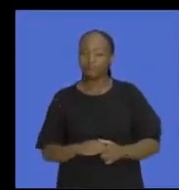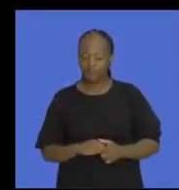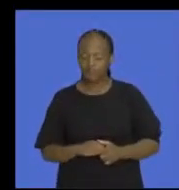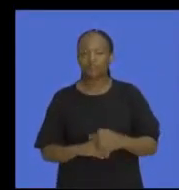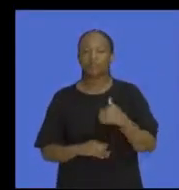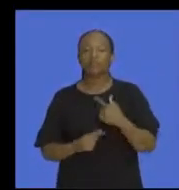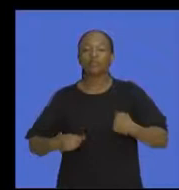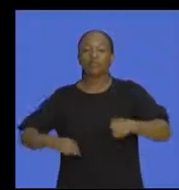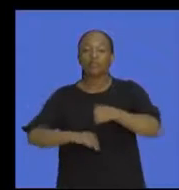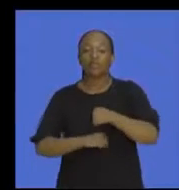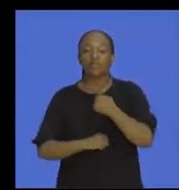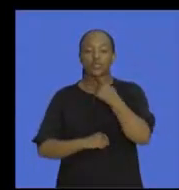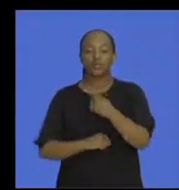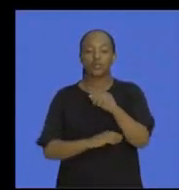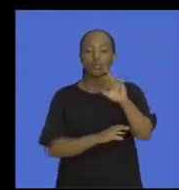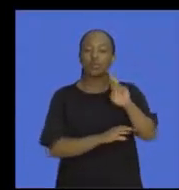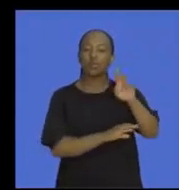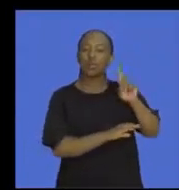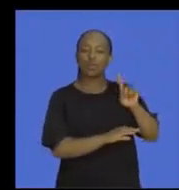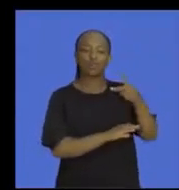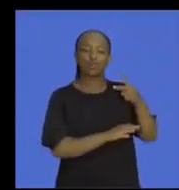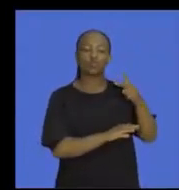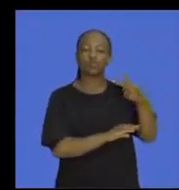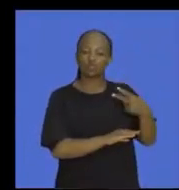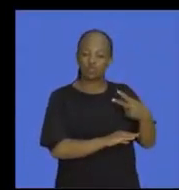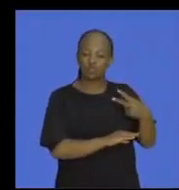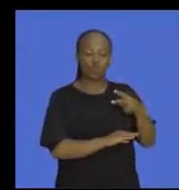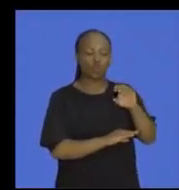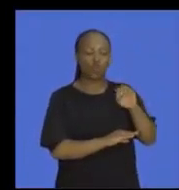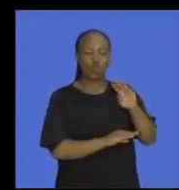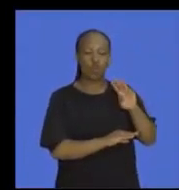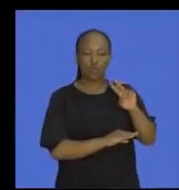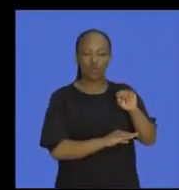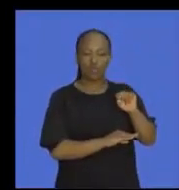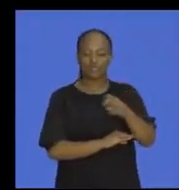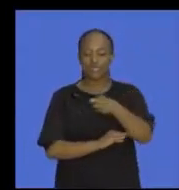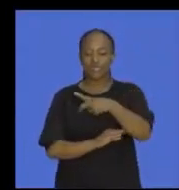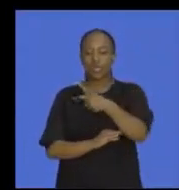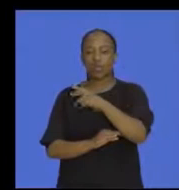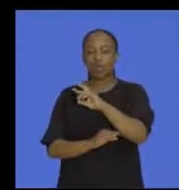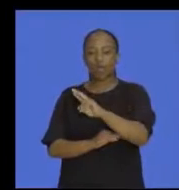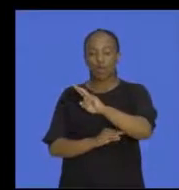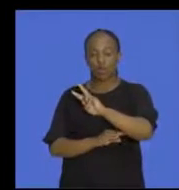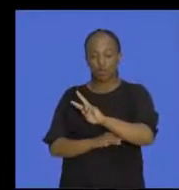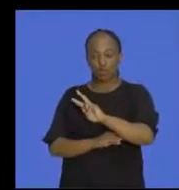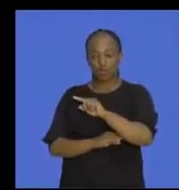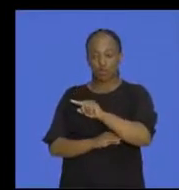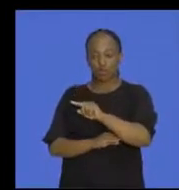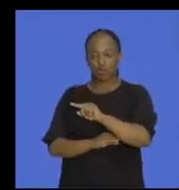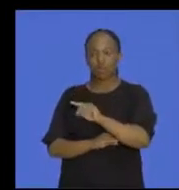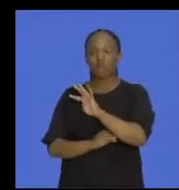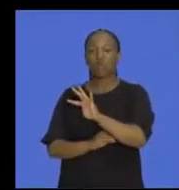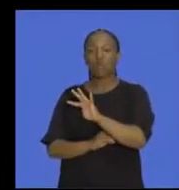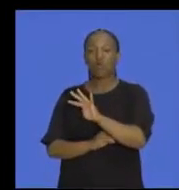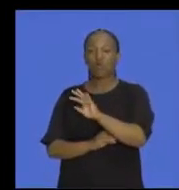that R1 is equals to 2 ohms, okay? And then our second resistor that will connect in parallel is equals to